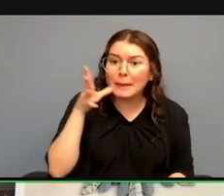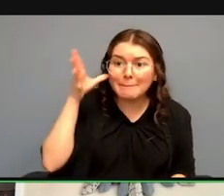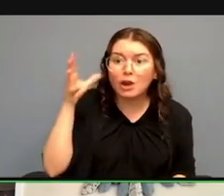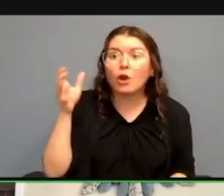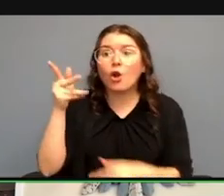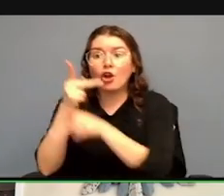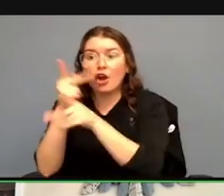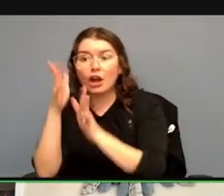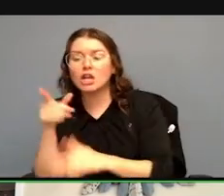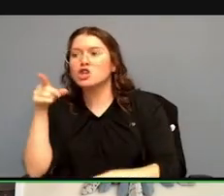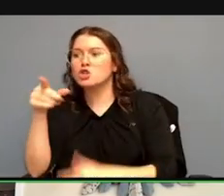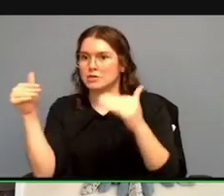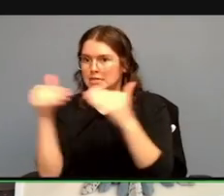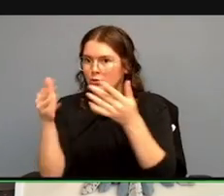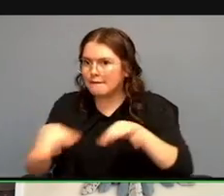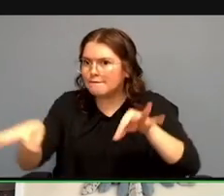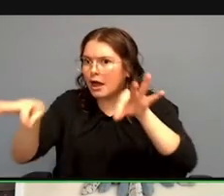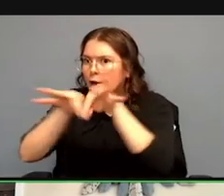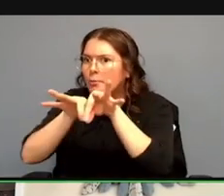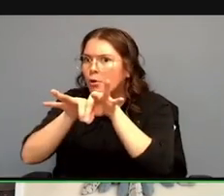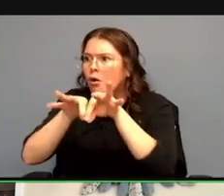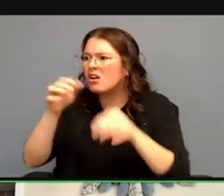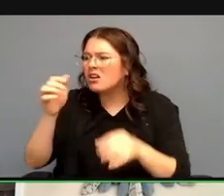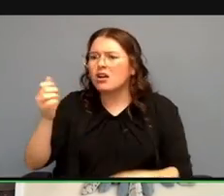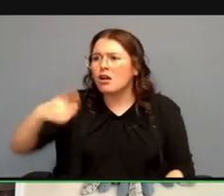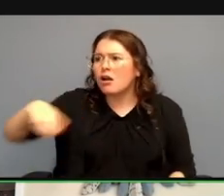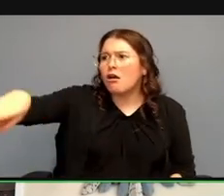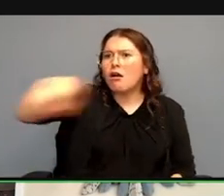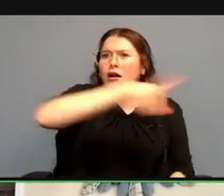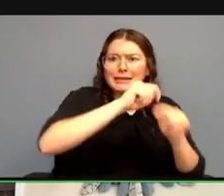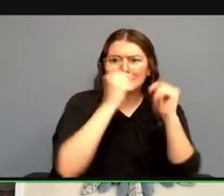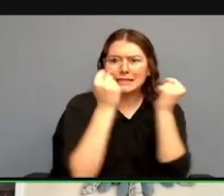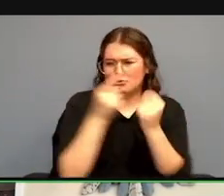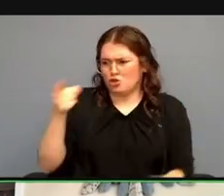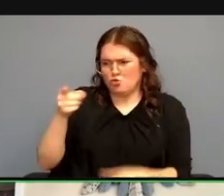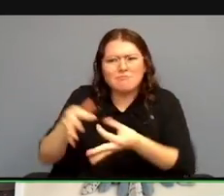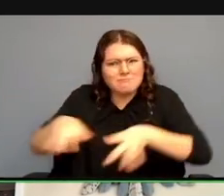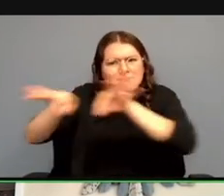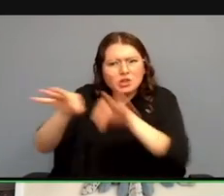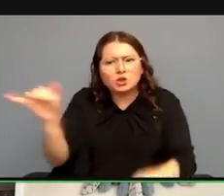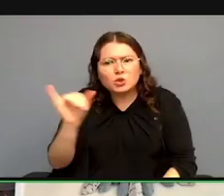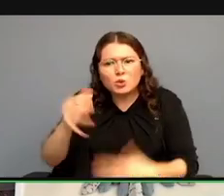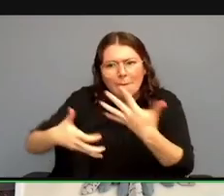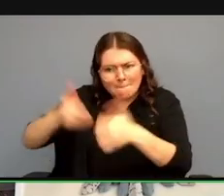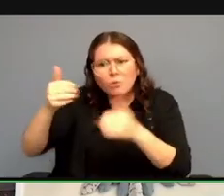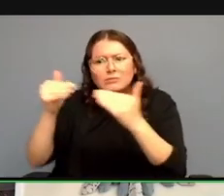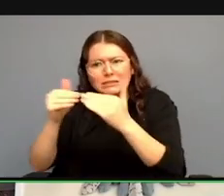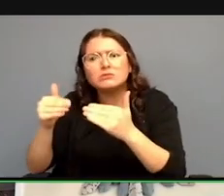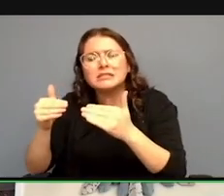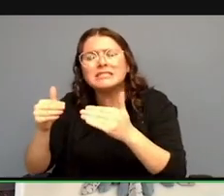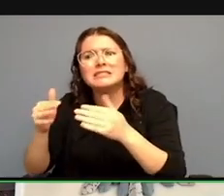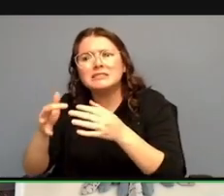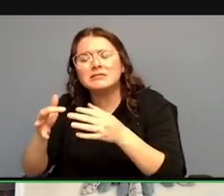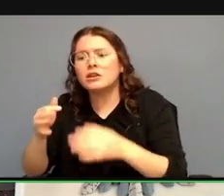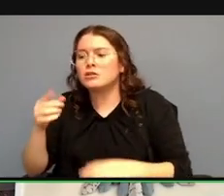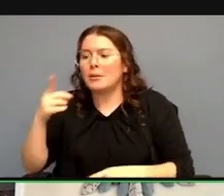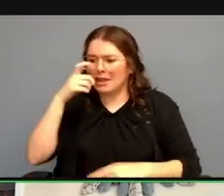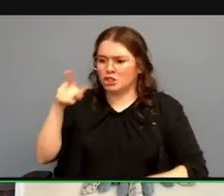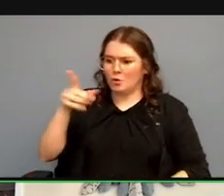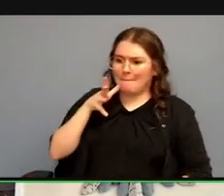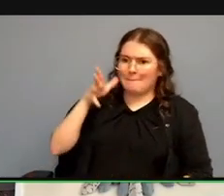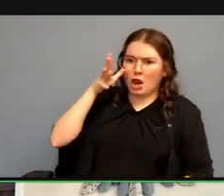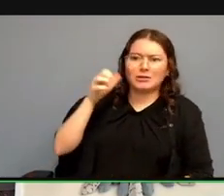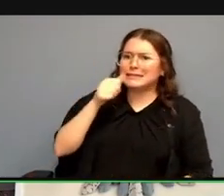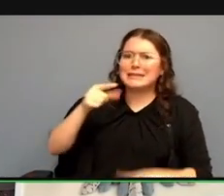just as equally valuable a team member as anybody else at that table. Just because you're a parent doesn't mean you are not also